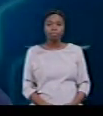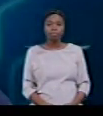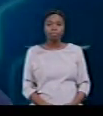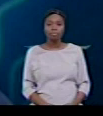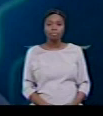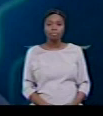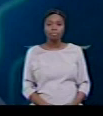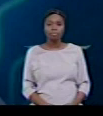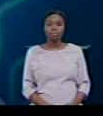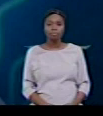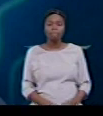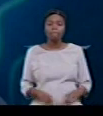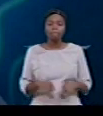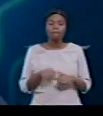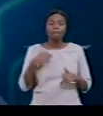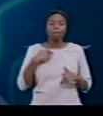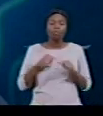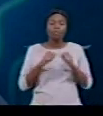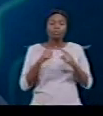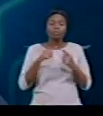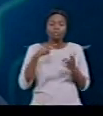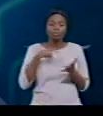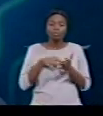As we remain standing,